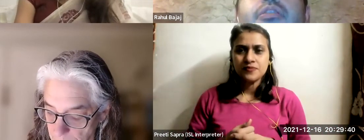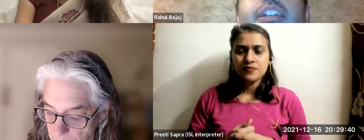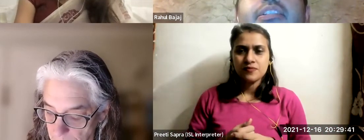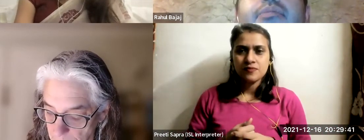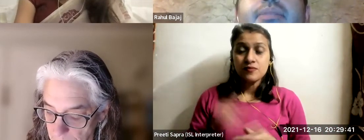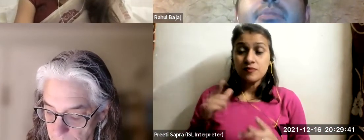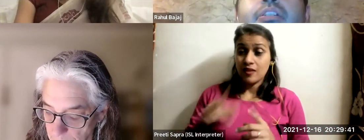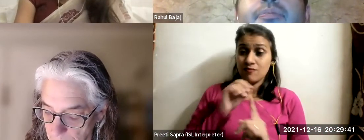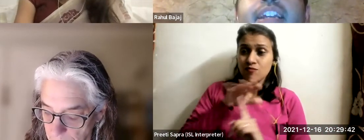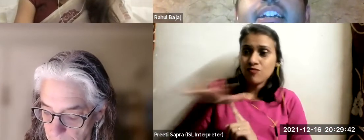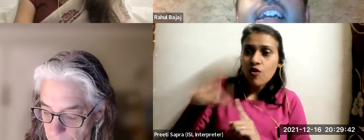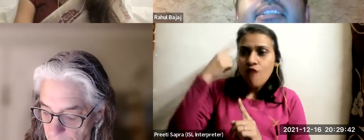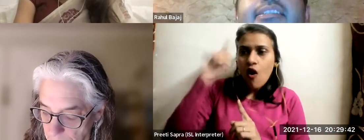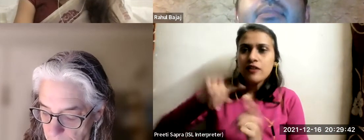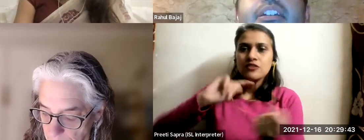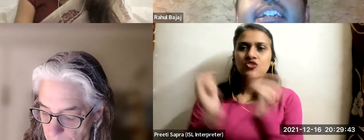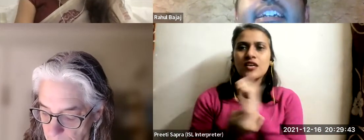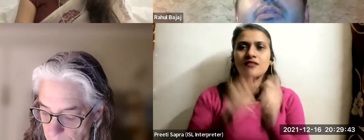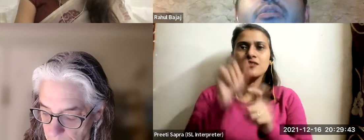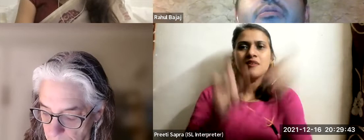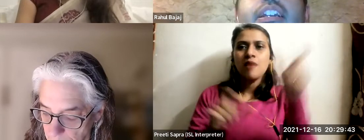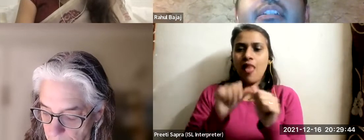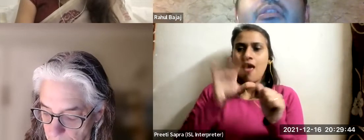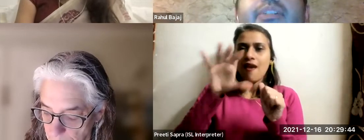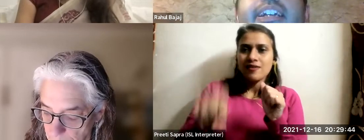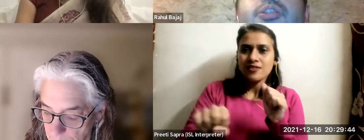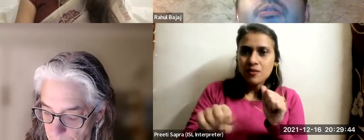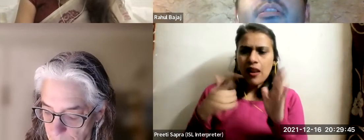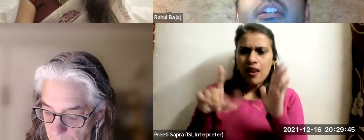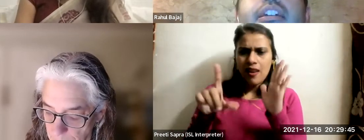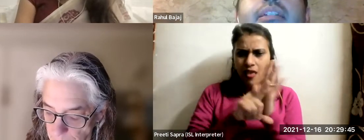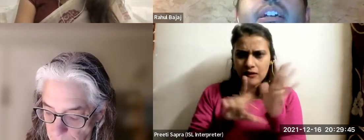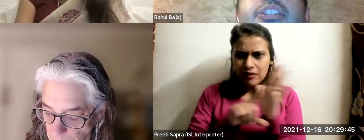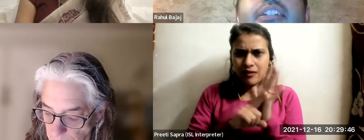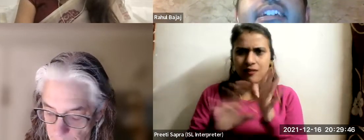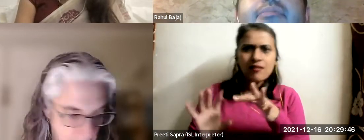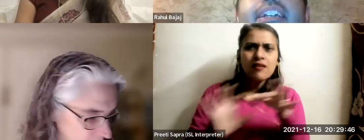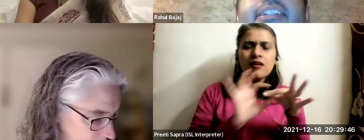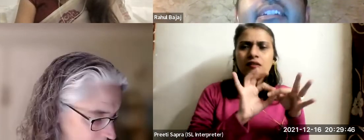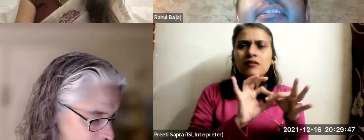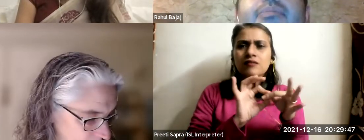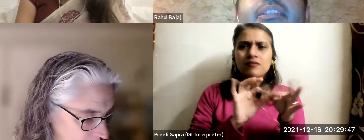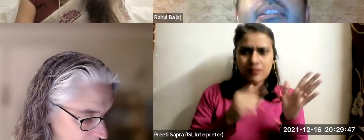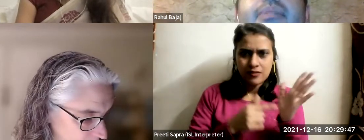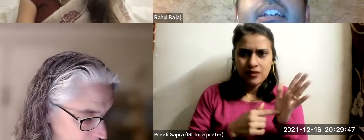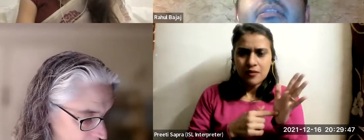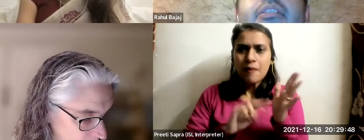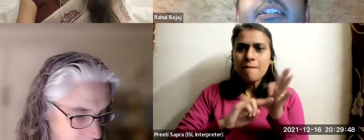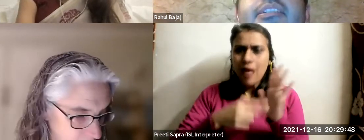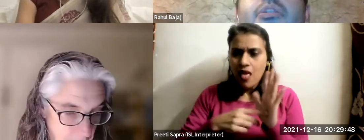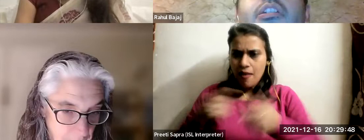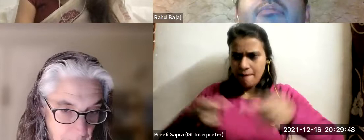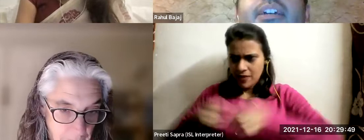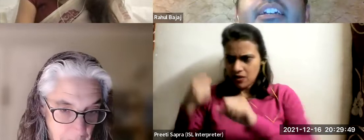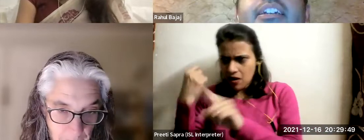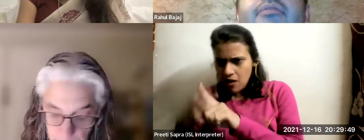change. Because let us remember that accessibility is also a legal obligation, much as it makes sense as a business matter and